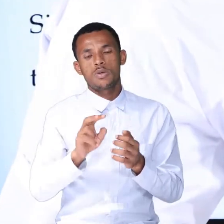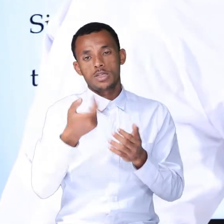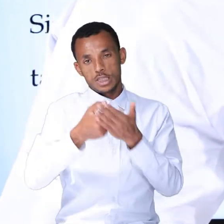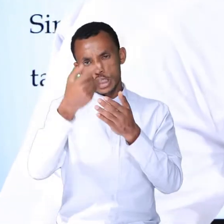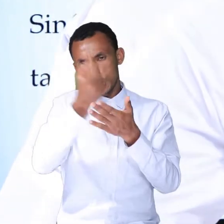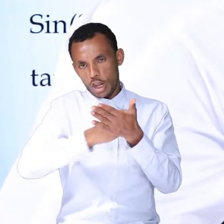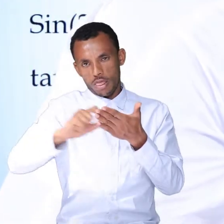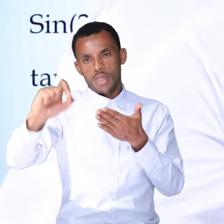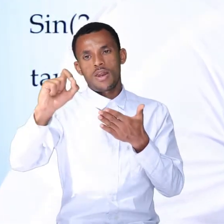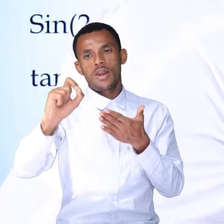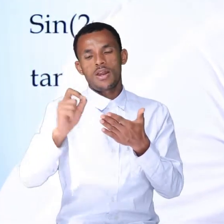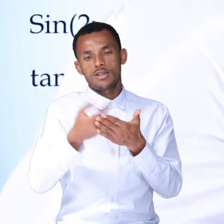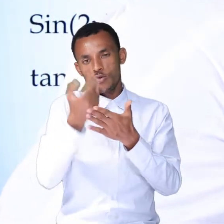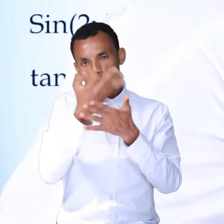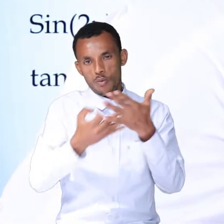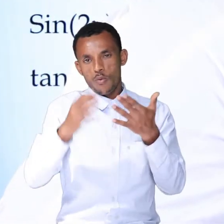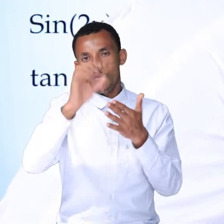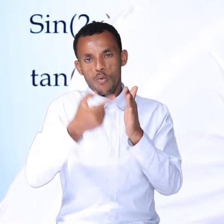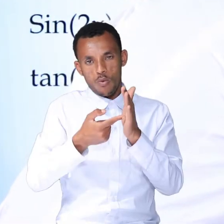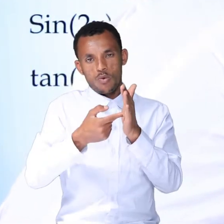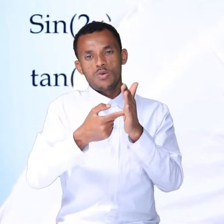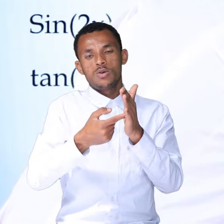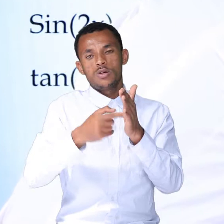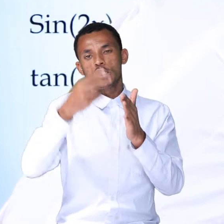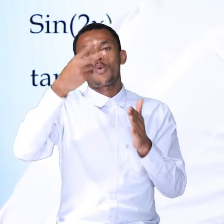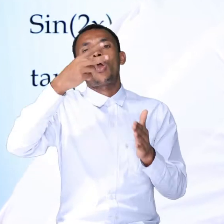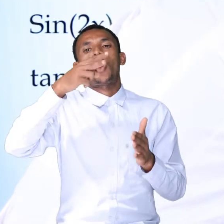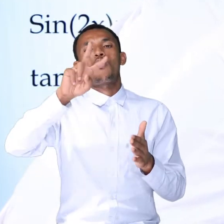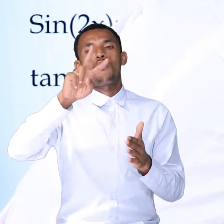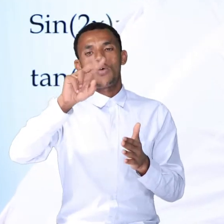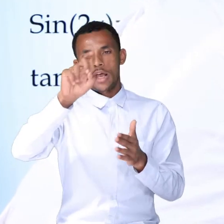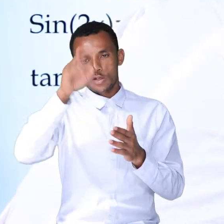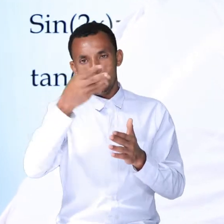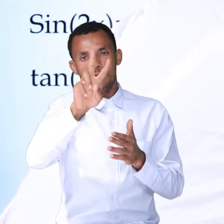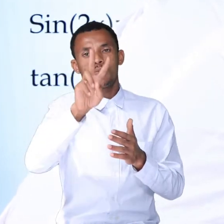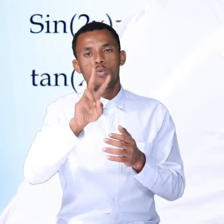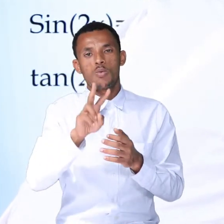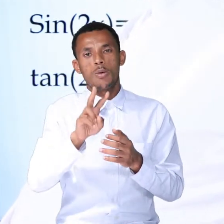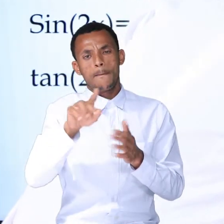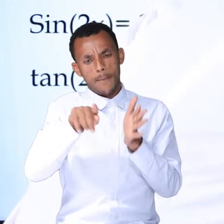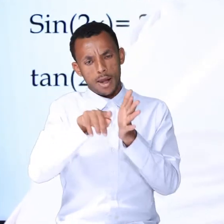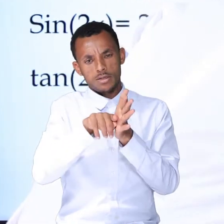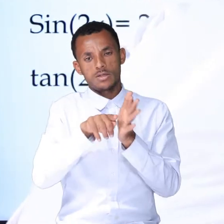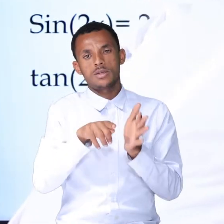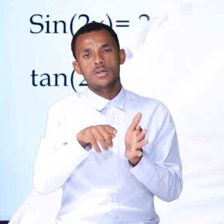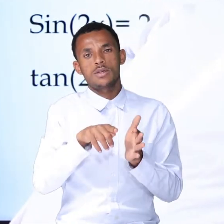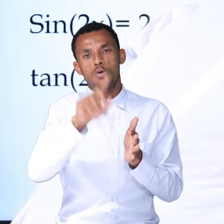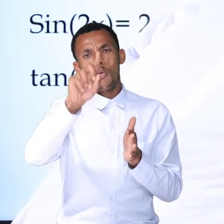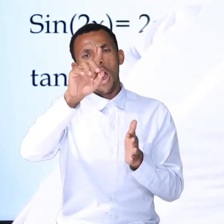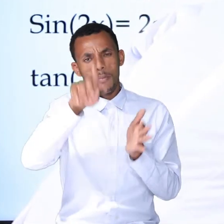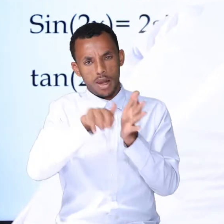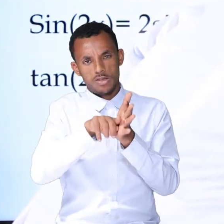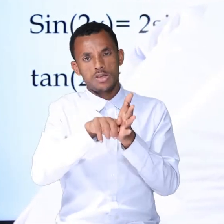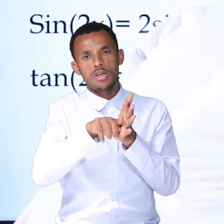This could be written in form cos square of x over 2 minus 1